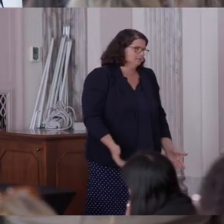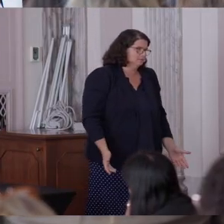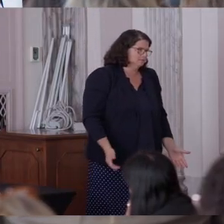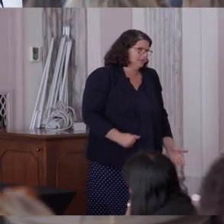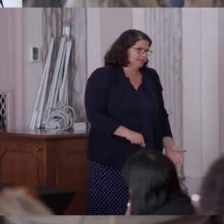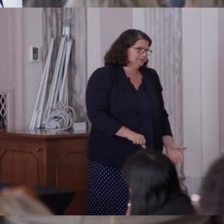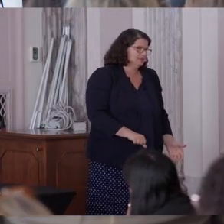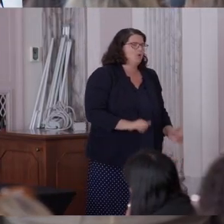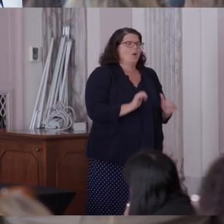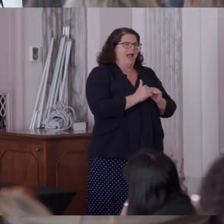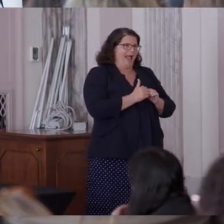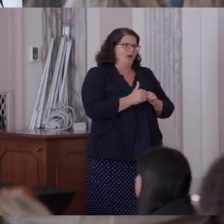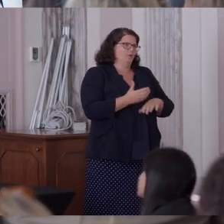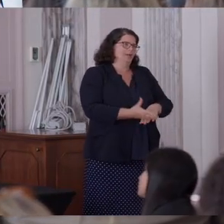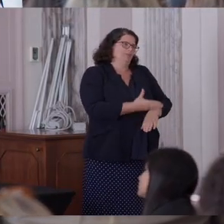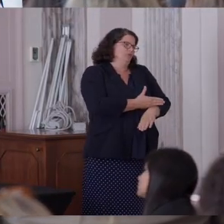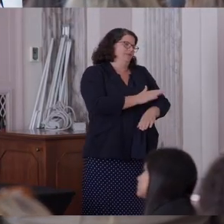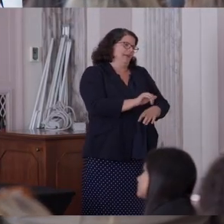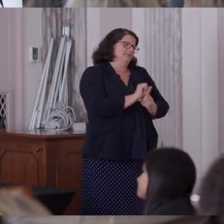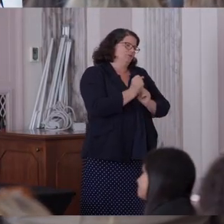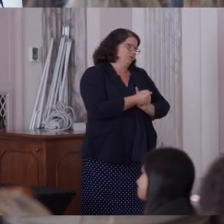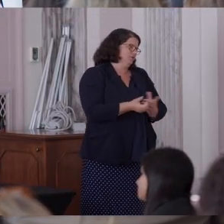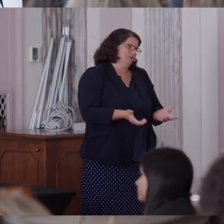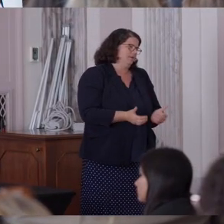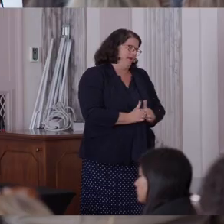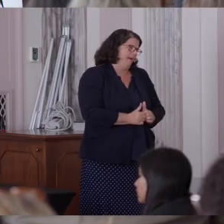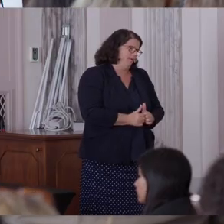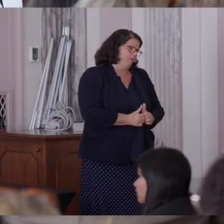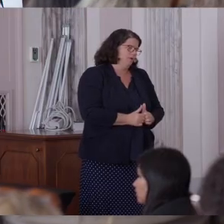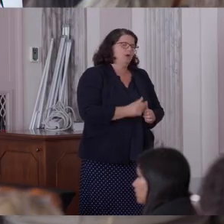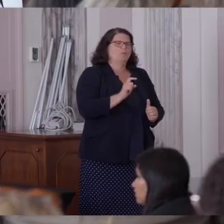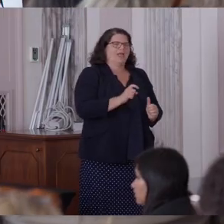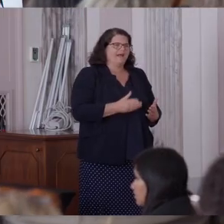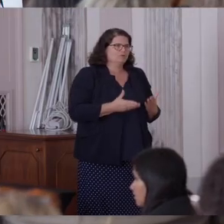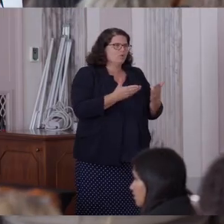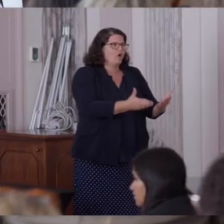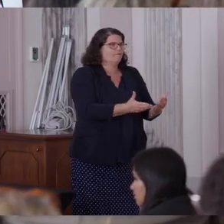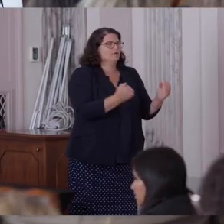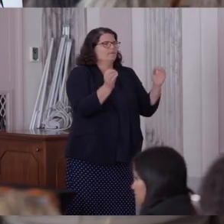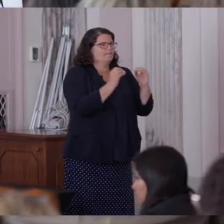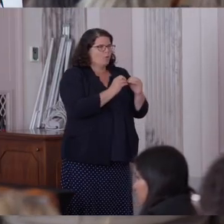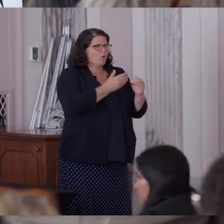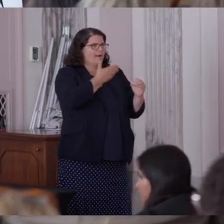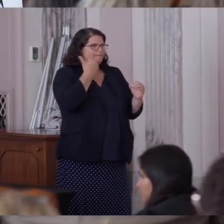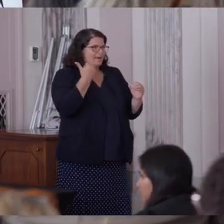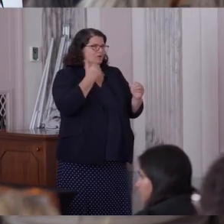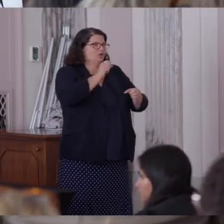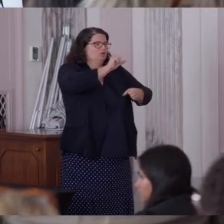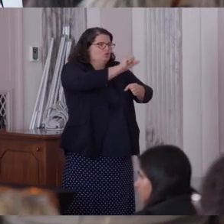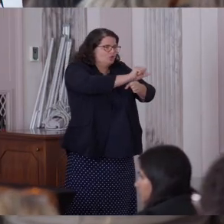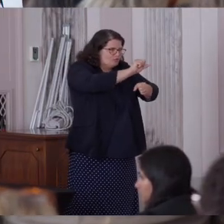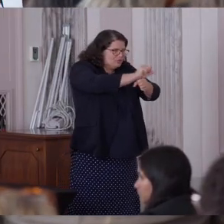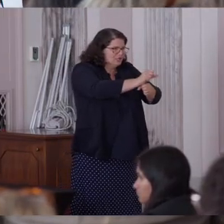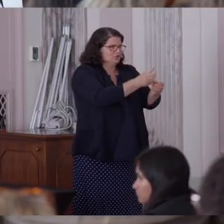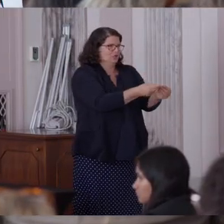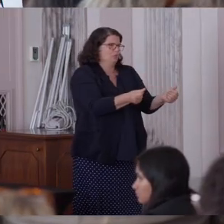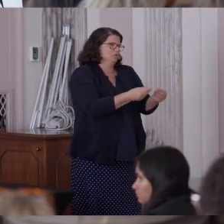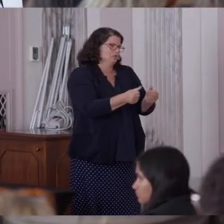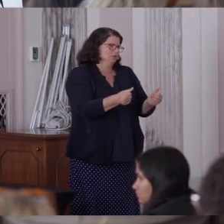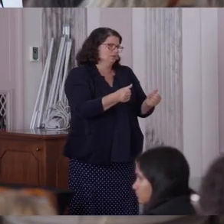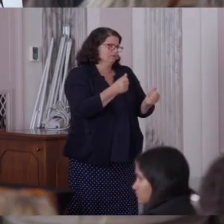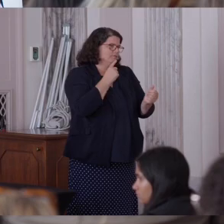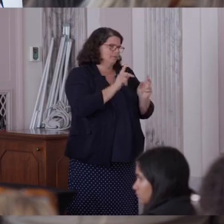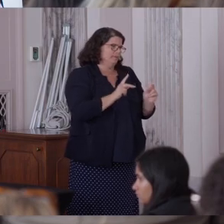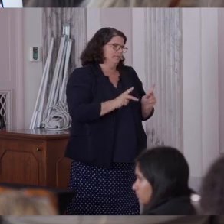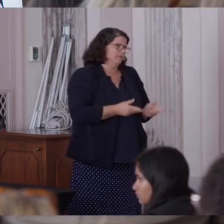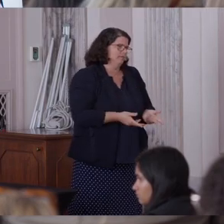do better with that, and we have to offer more and better career solutions. One of the